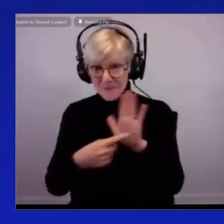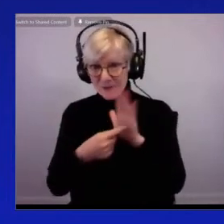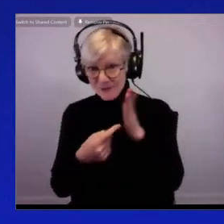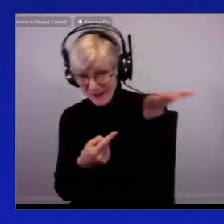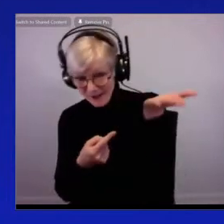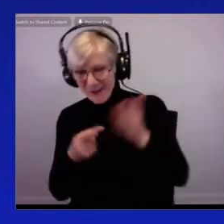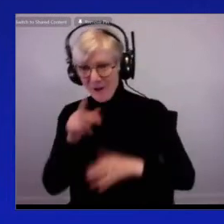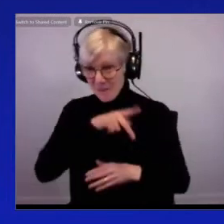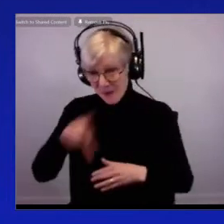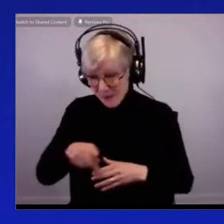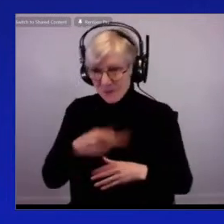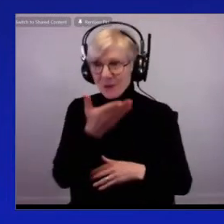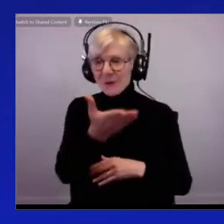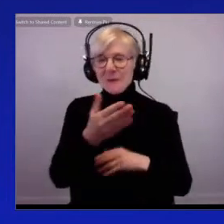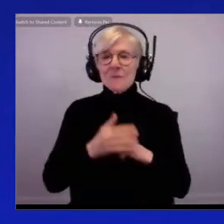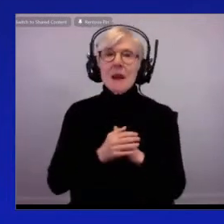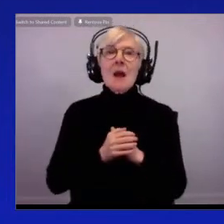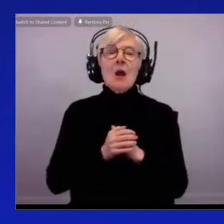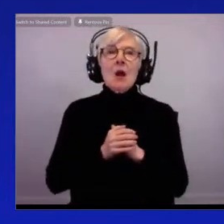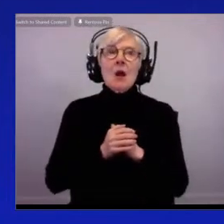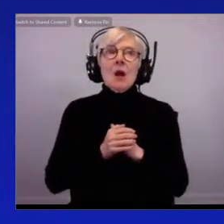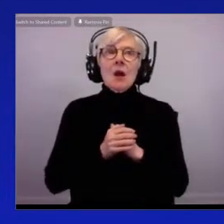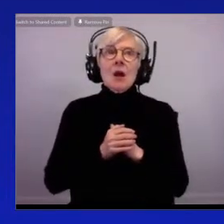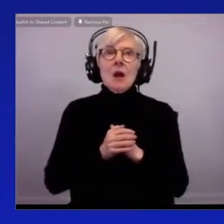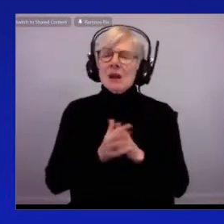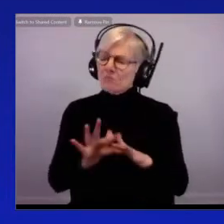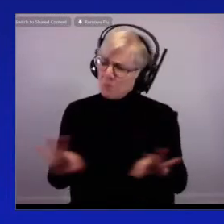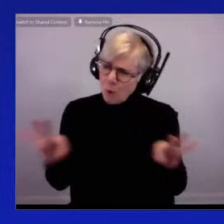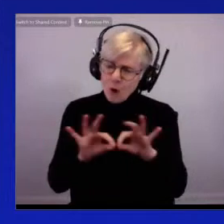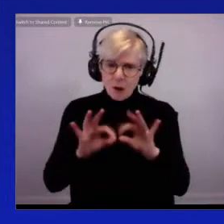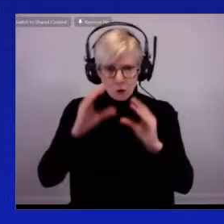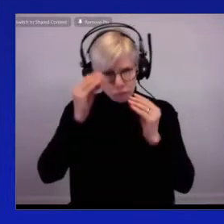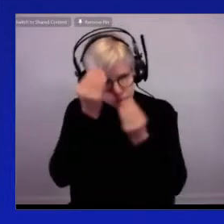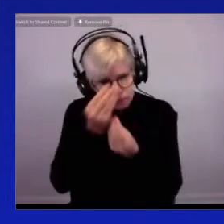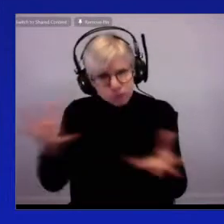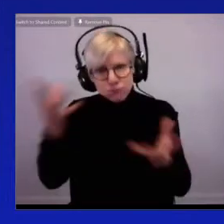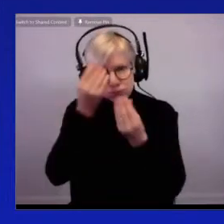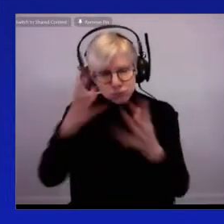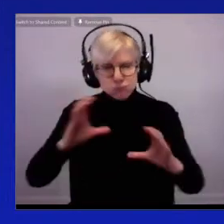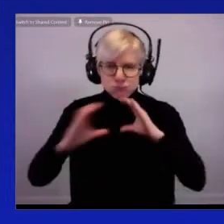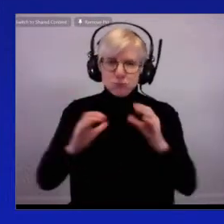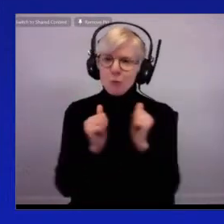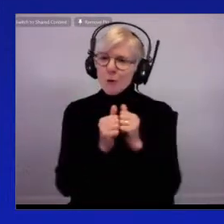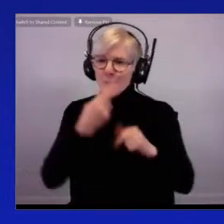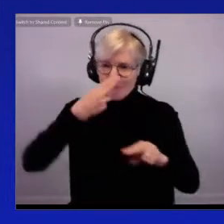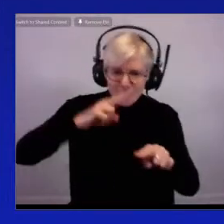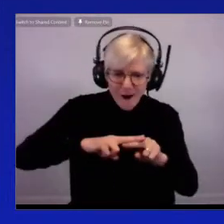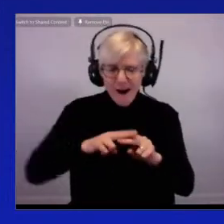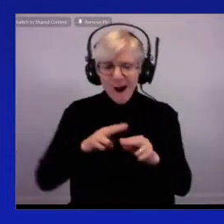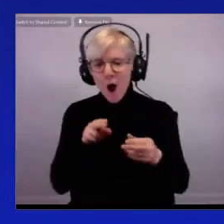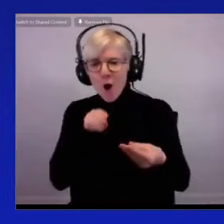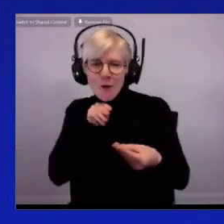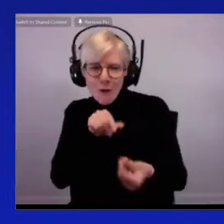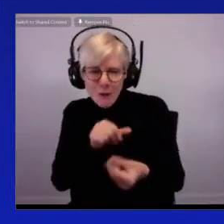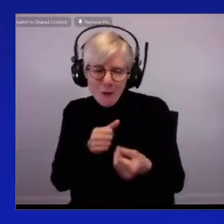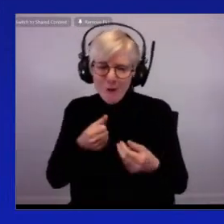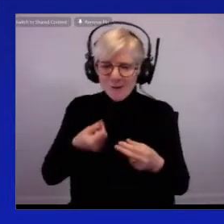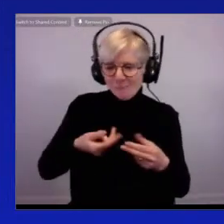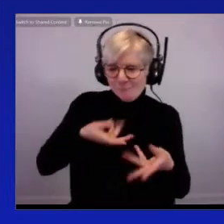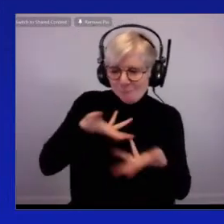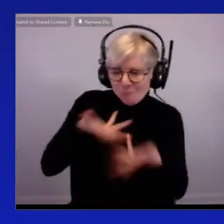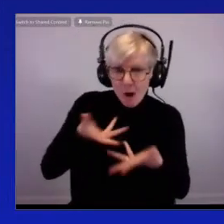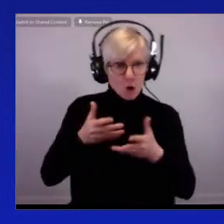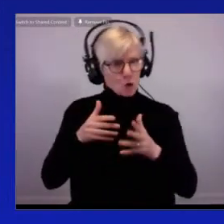certainly find that communicating regularly, using humor on social media is important to get the public health